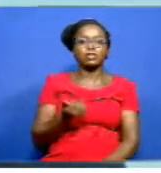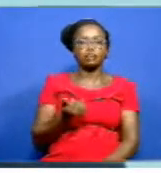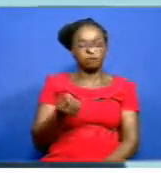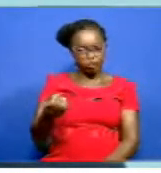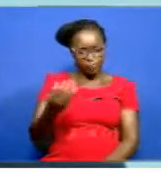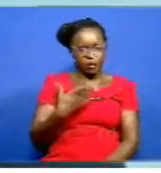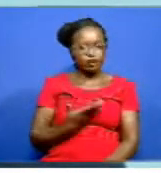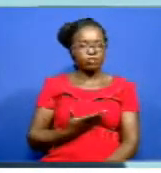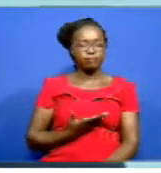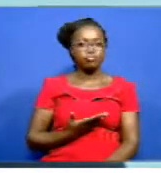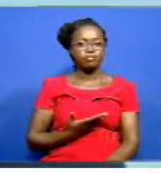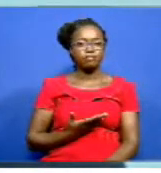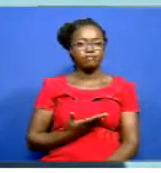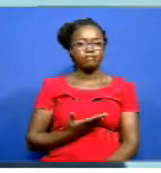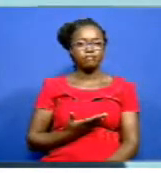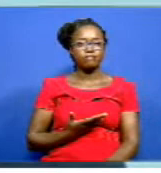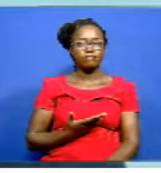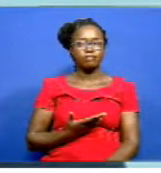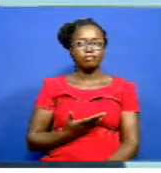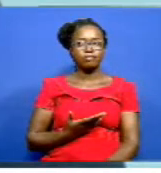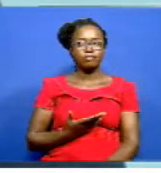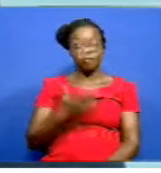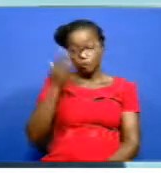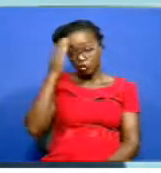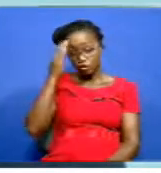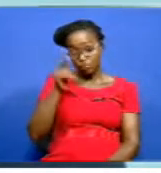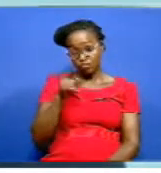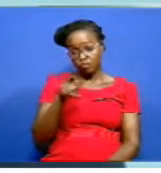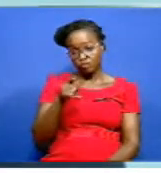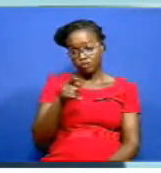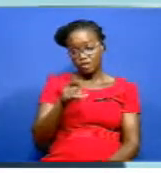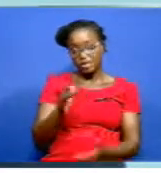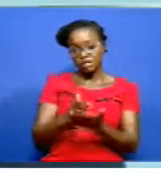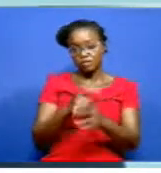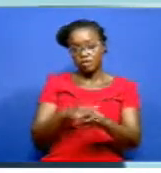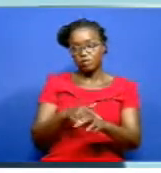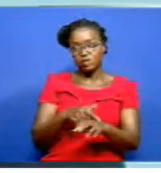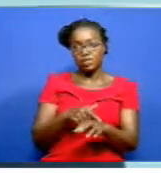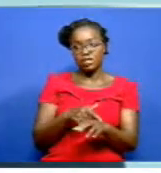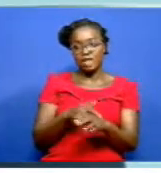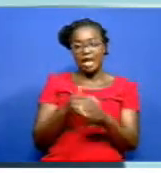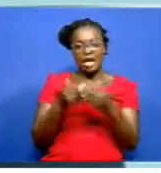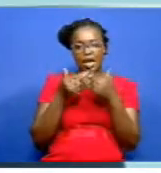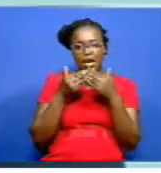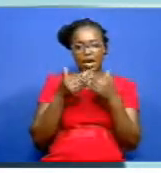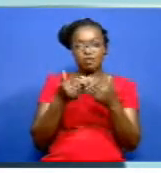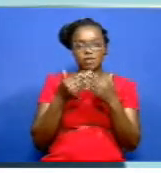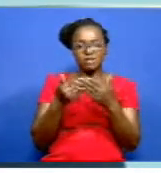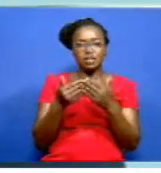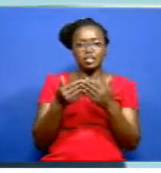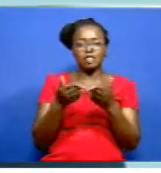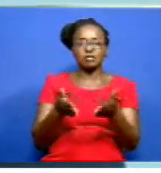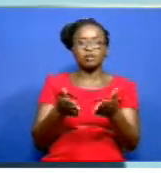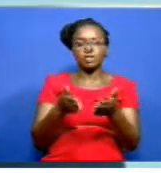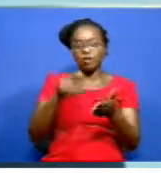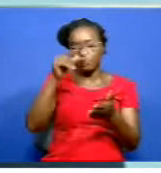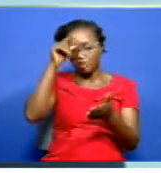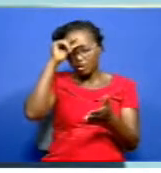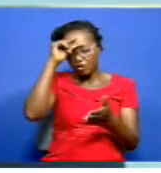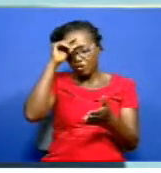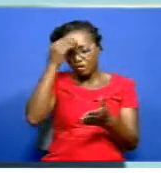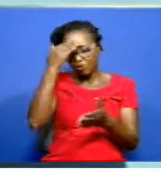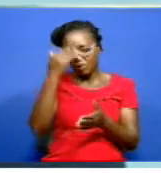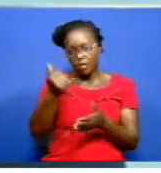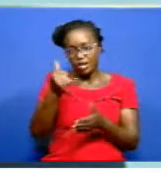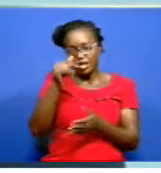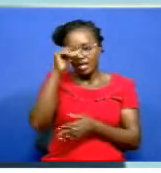me. You know that? So sometimes we do not appreciate the presence of the government. Why? Because